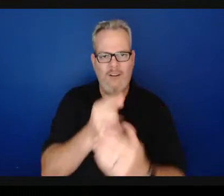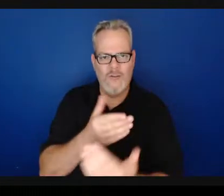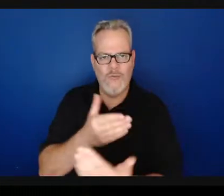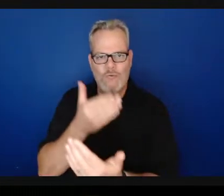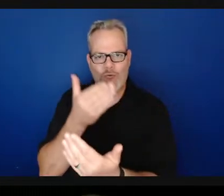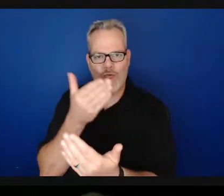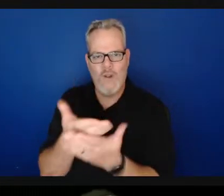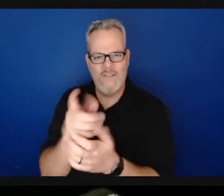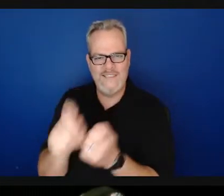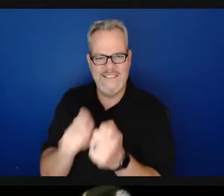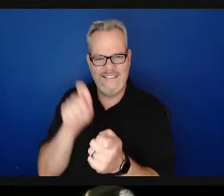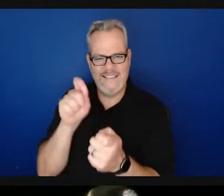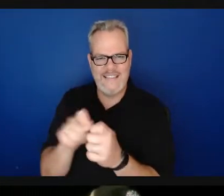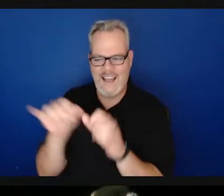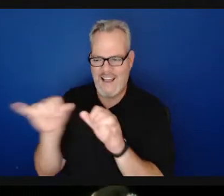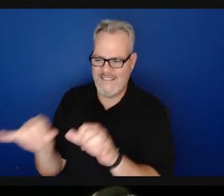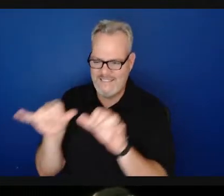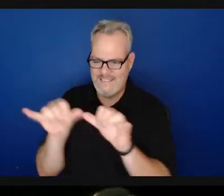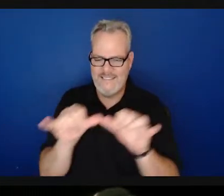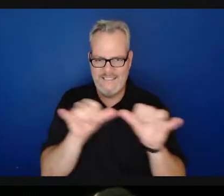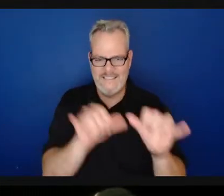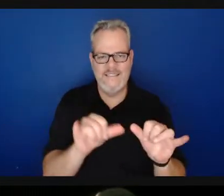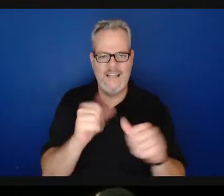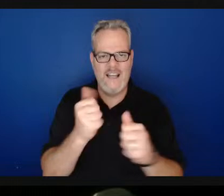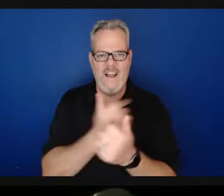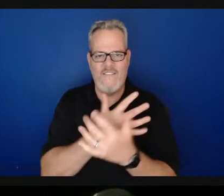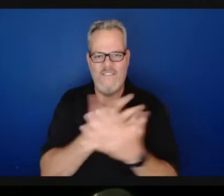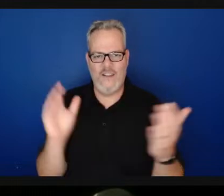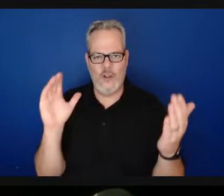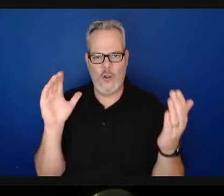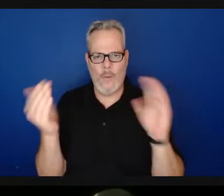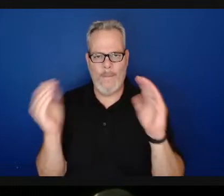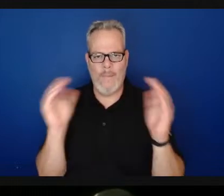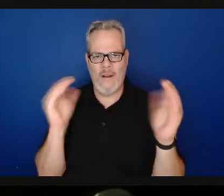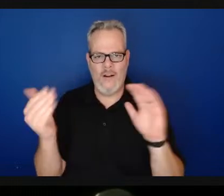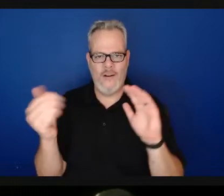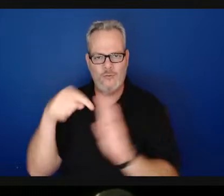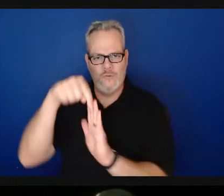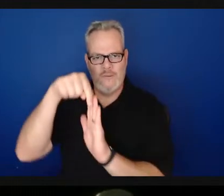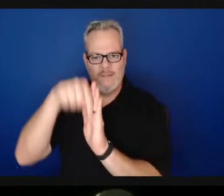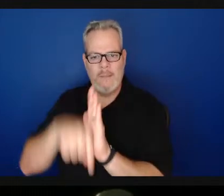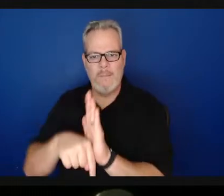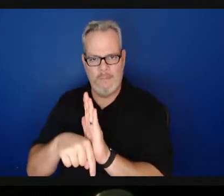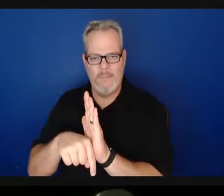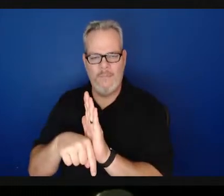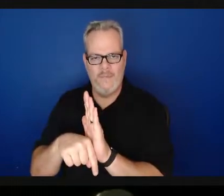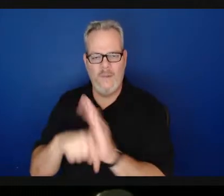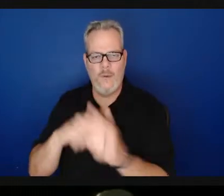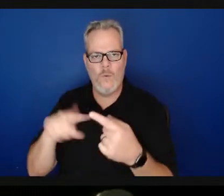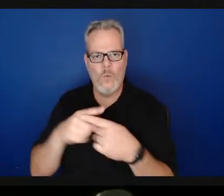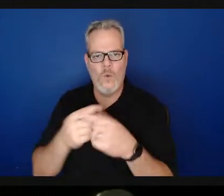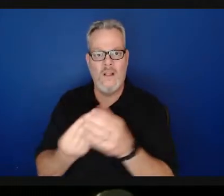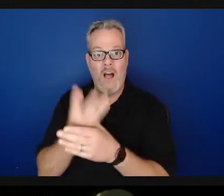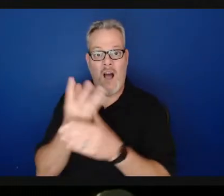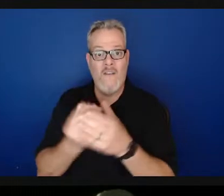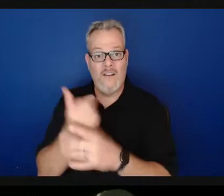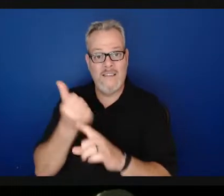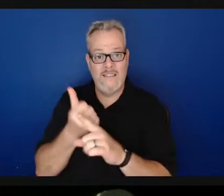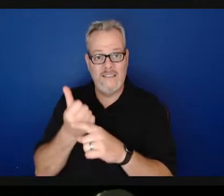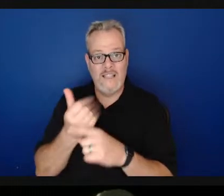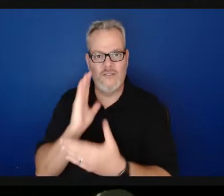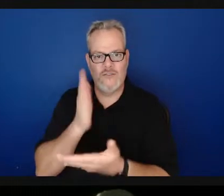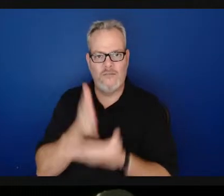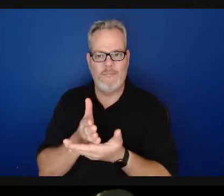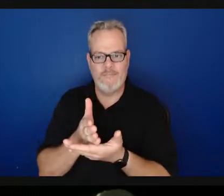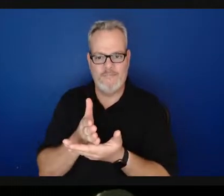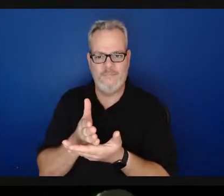absolute threshold from before. It's a relative thing to where you end up when the lava stops coming out. And so that's why the